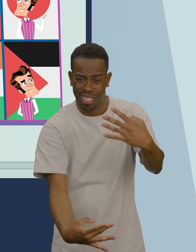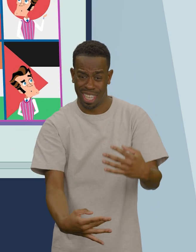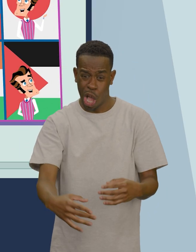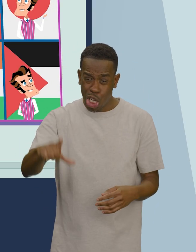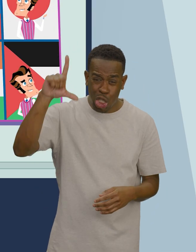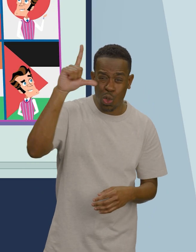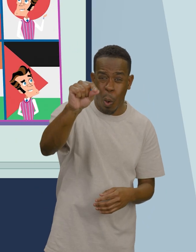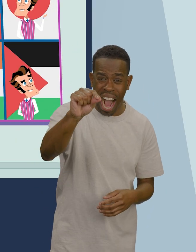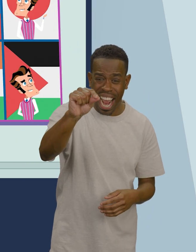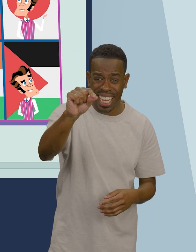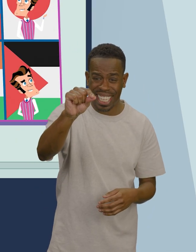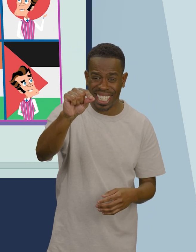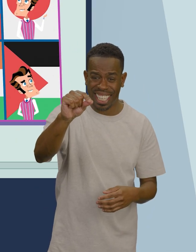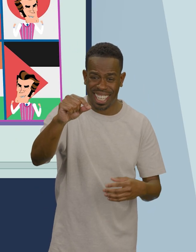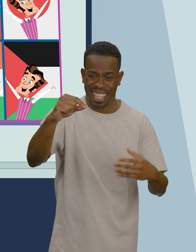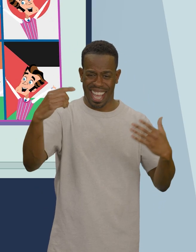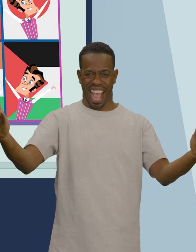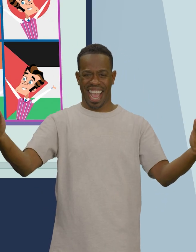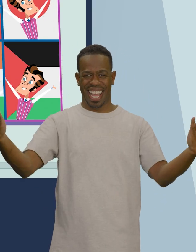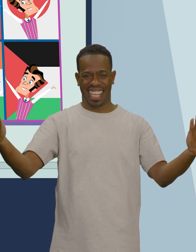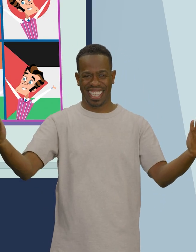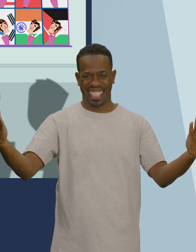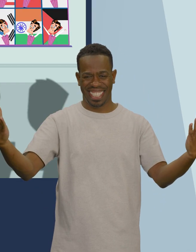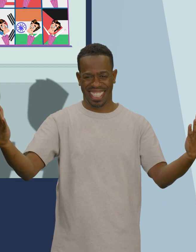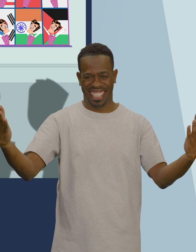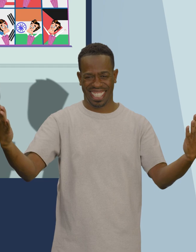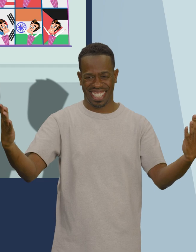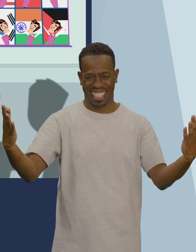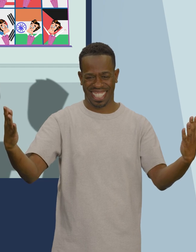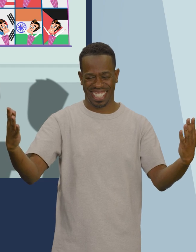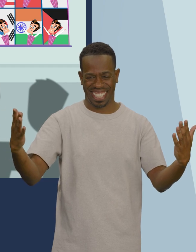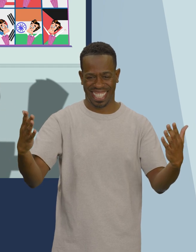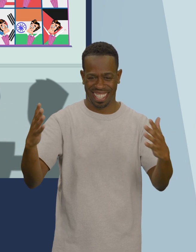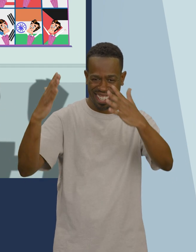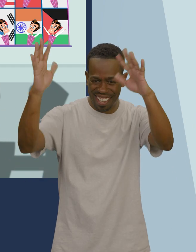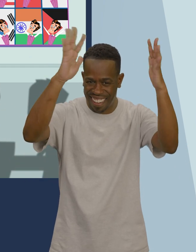10. 20. Hey!